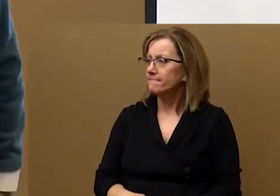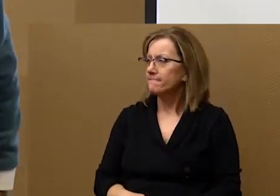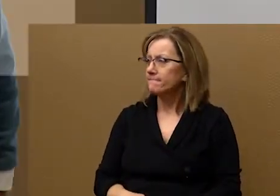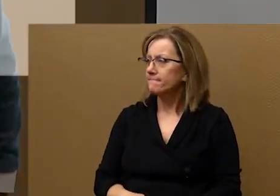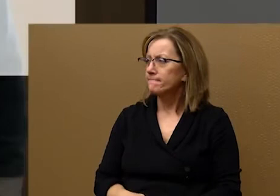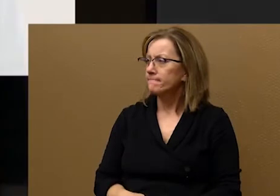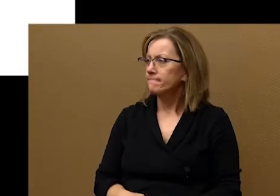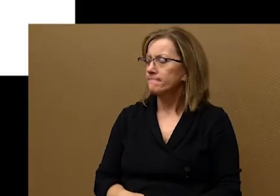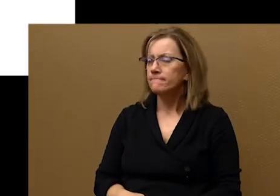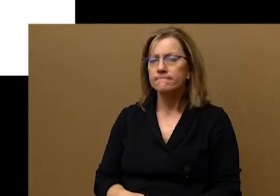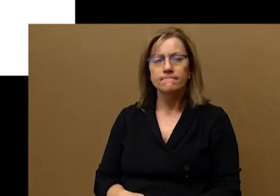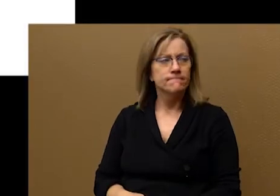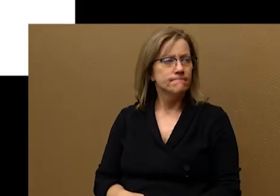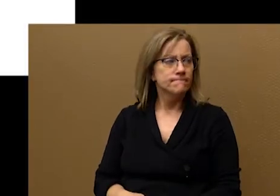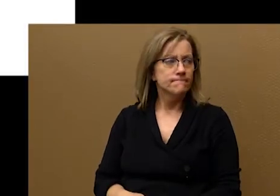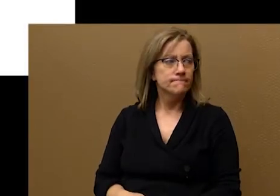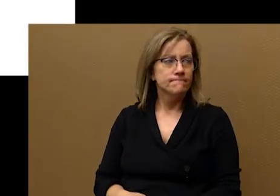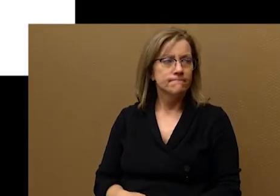Or